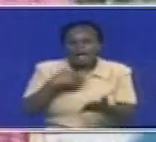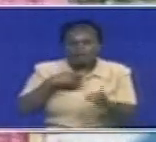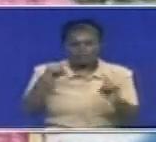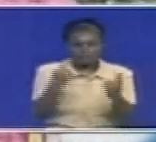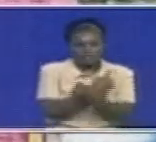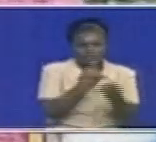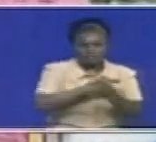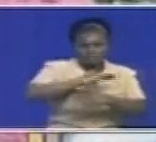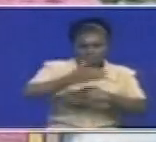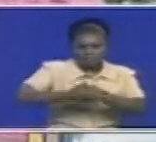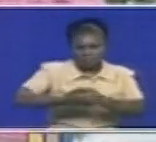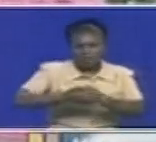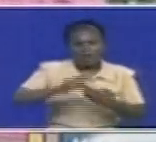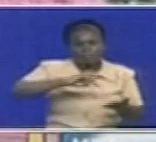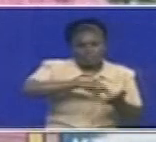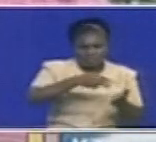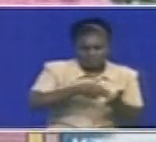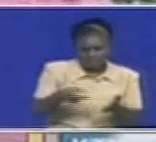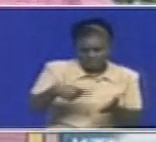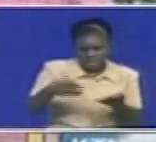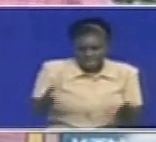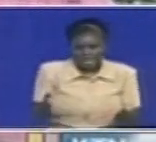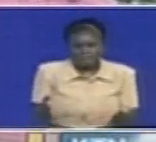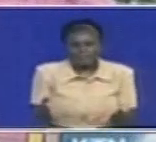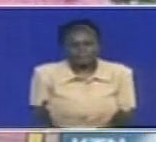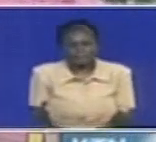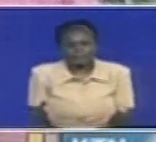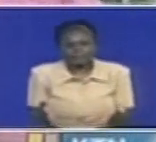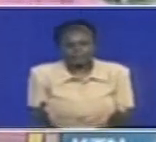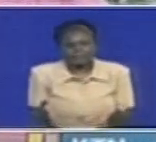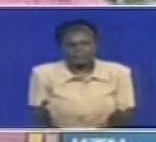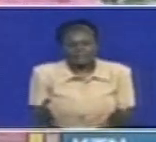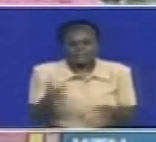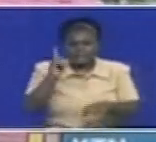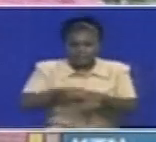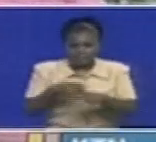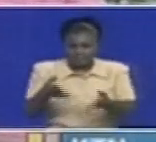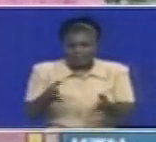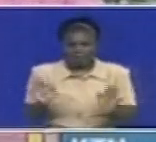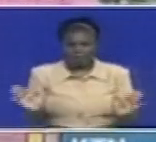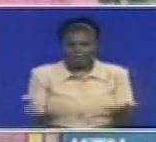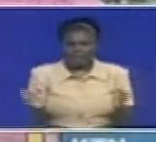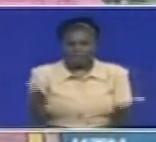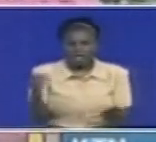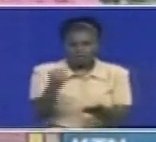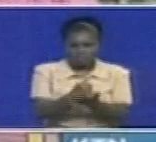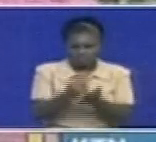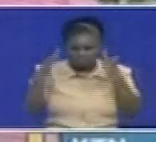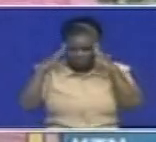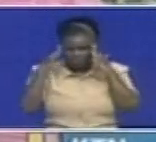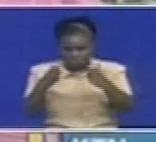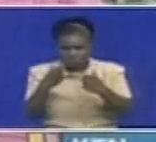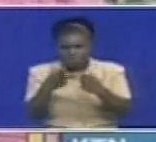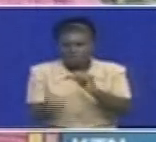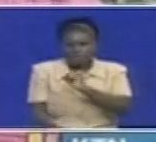rehabilitation programs that we undertake. While here, the welfare office deals majorly with guiding and